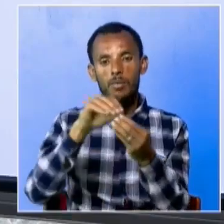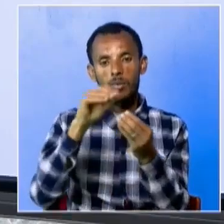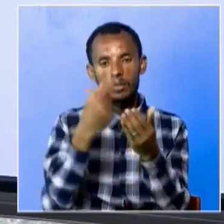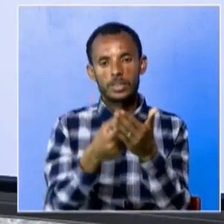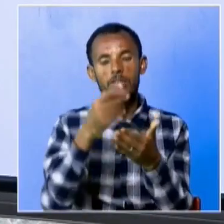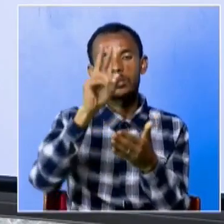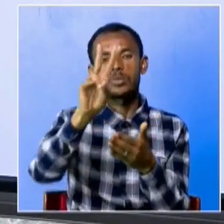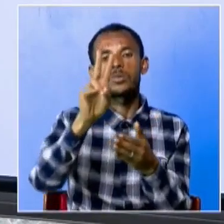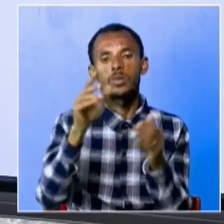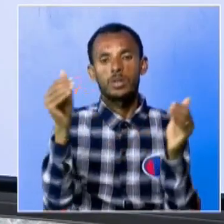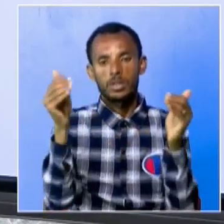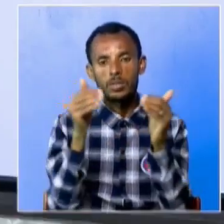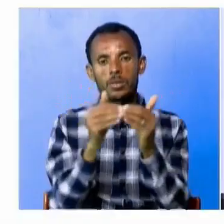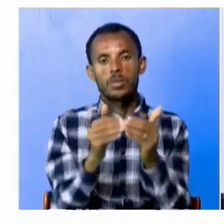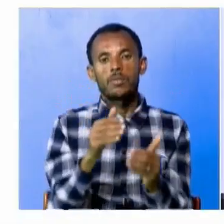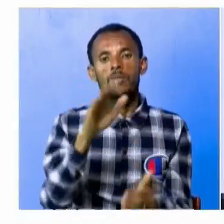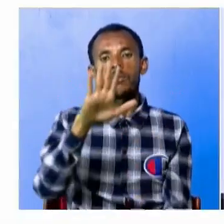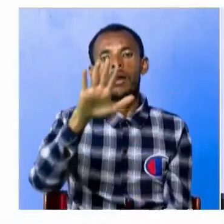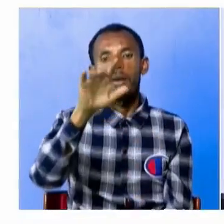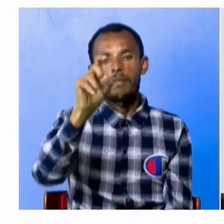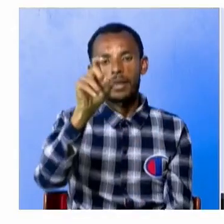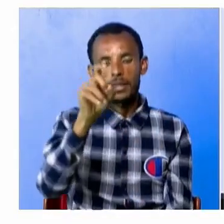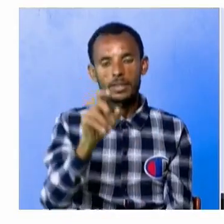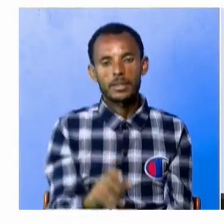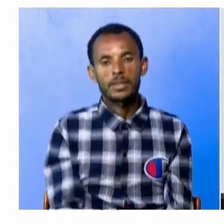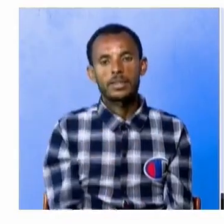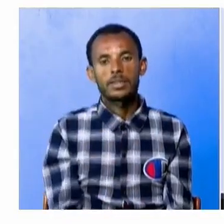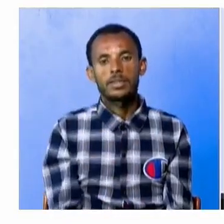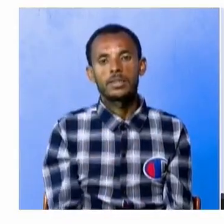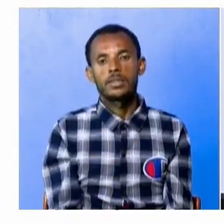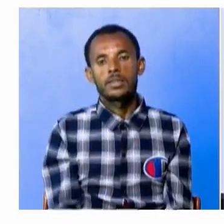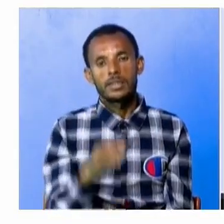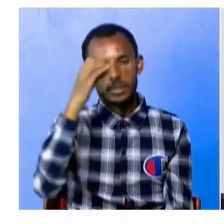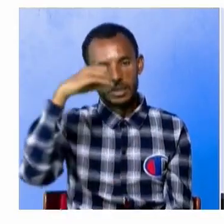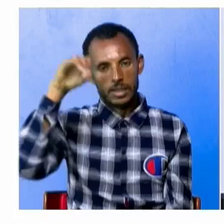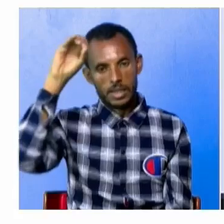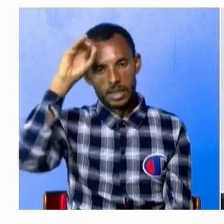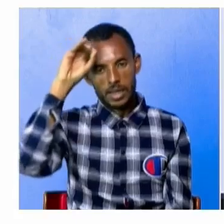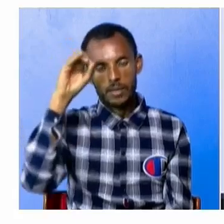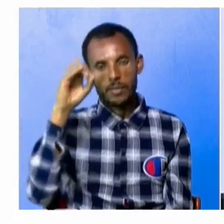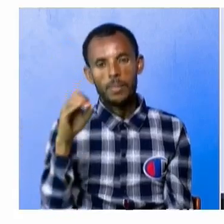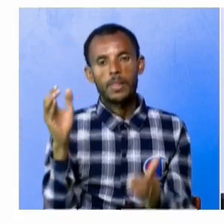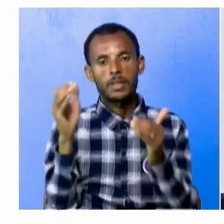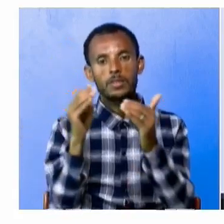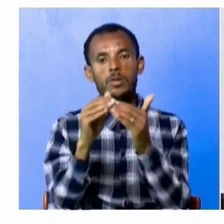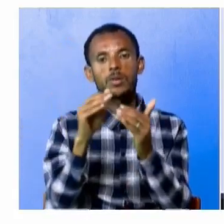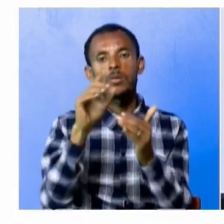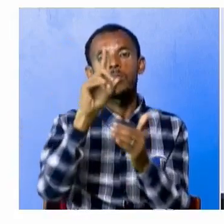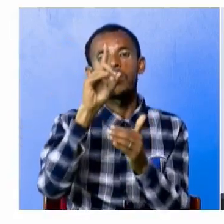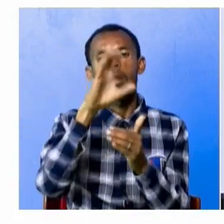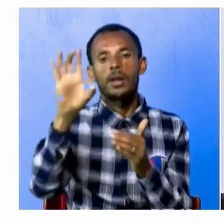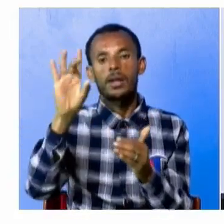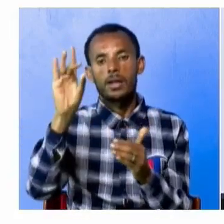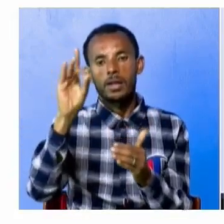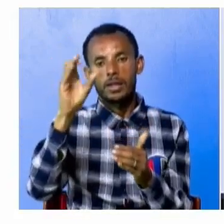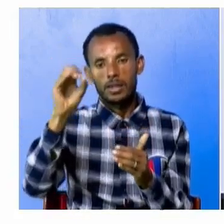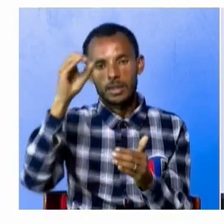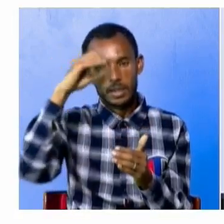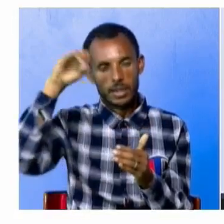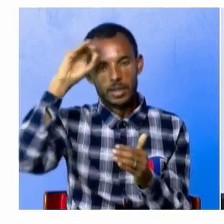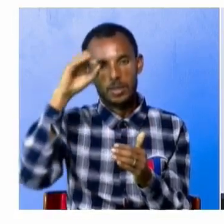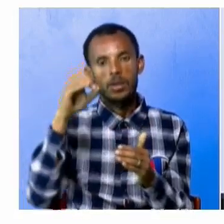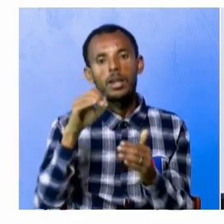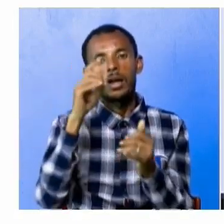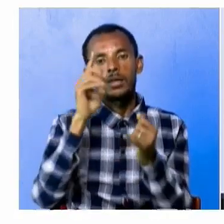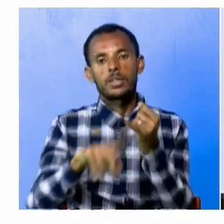two is 5x, okay? 5x degree is equals to 180 degree. And lastly, you